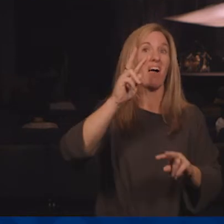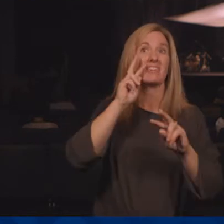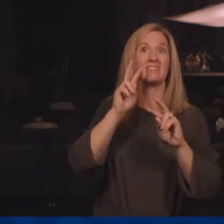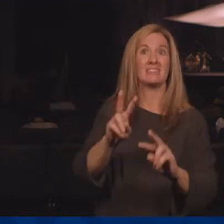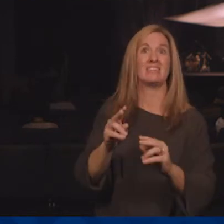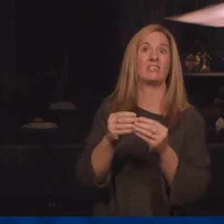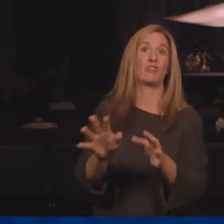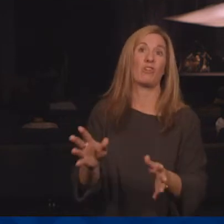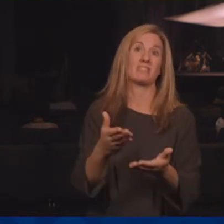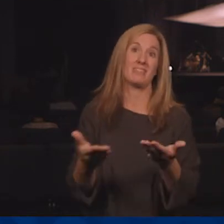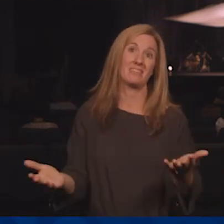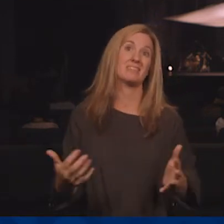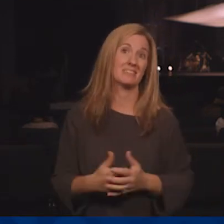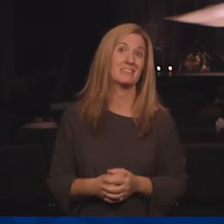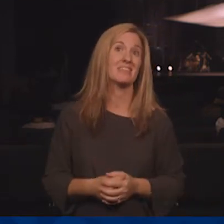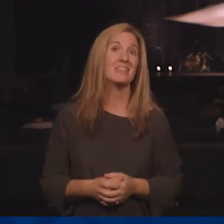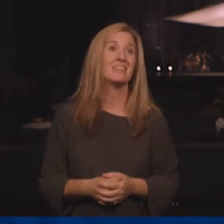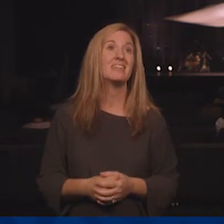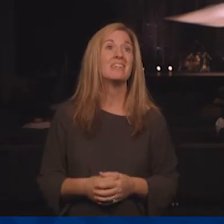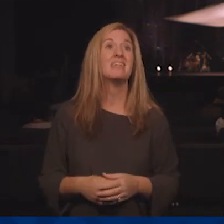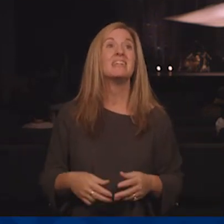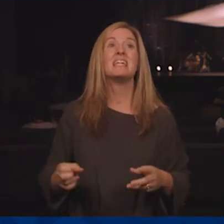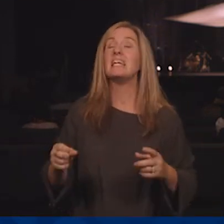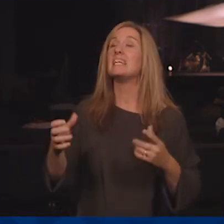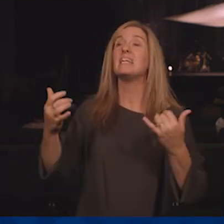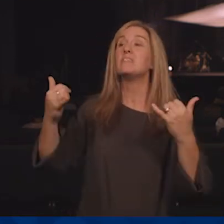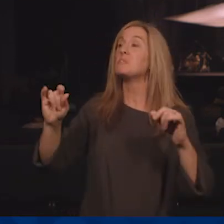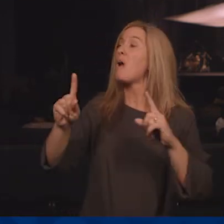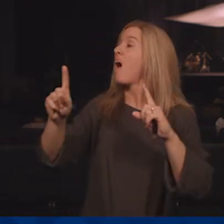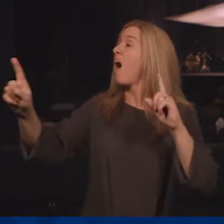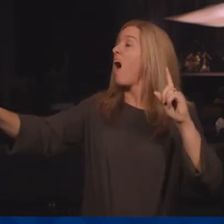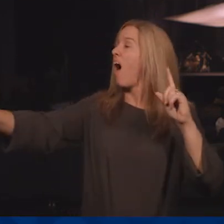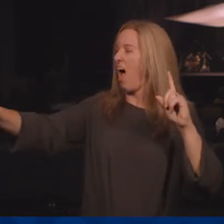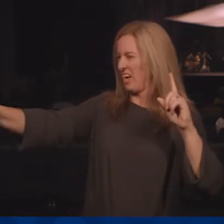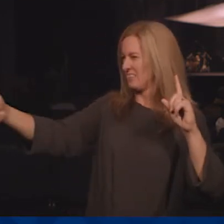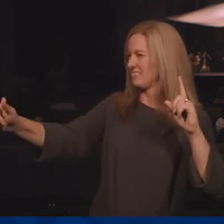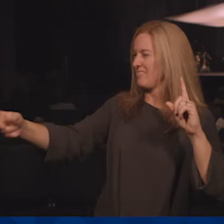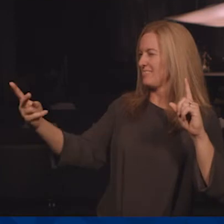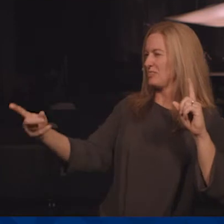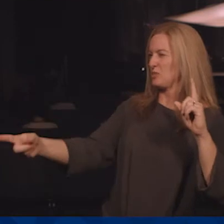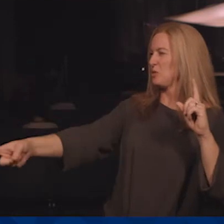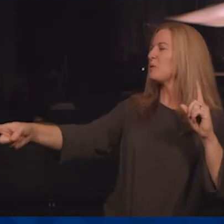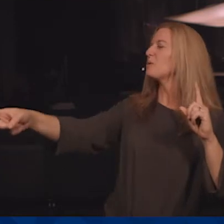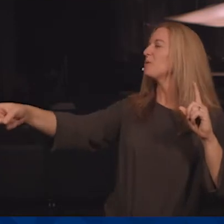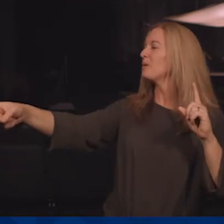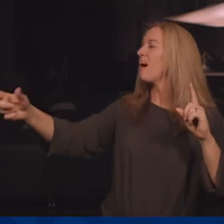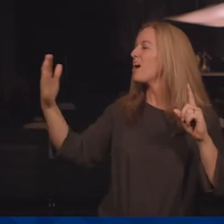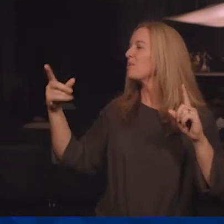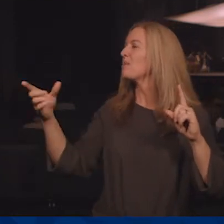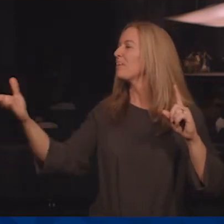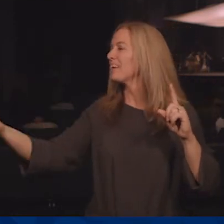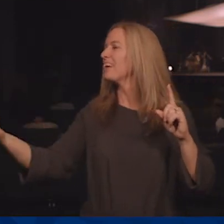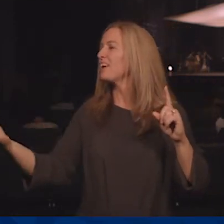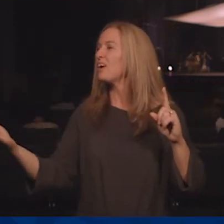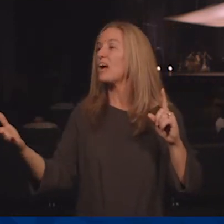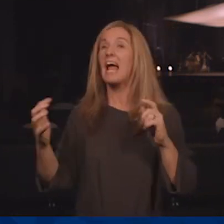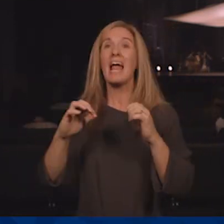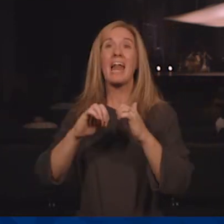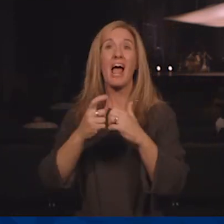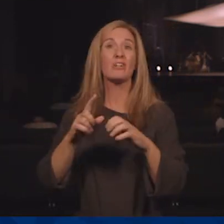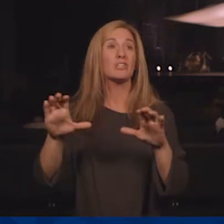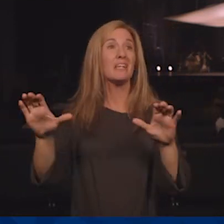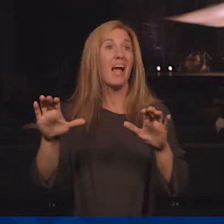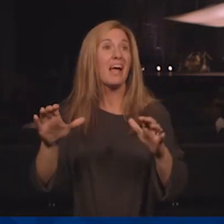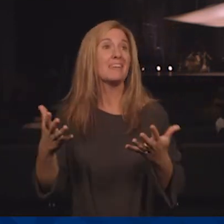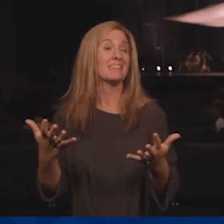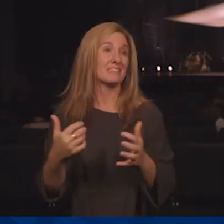sees lost things. He sees them from a long way off. And how does he treat lost things?